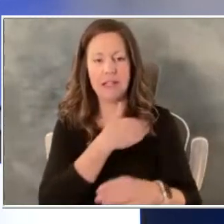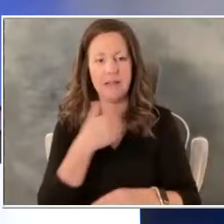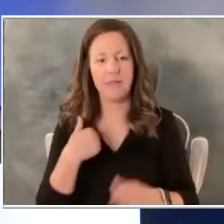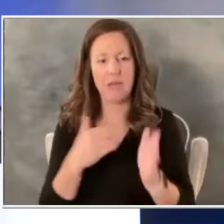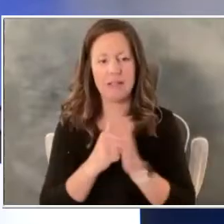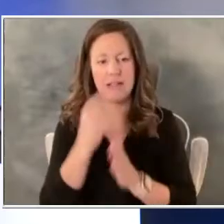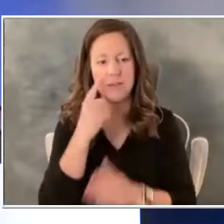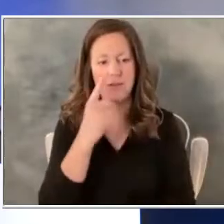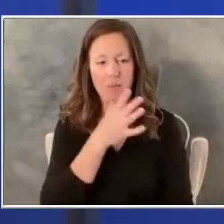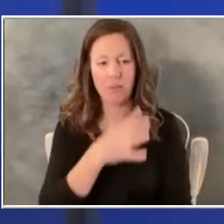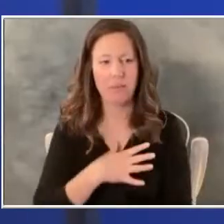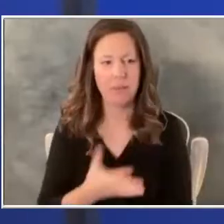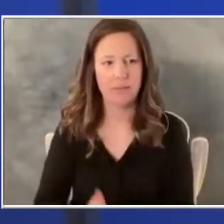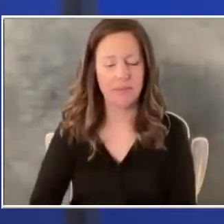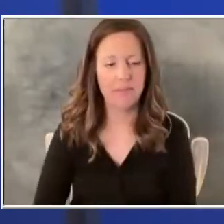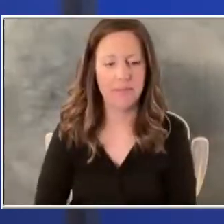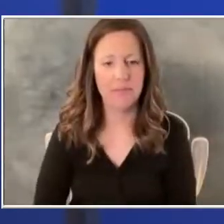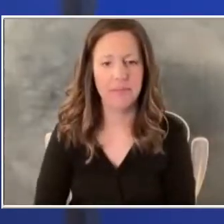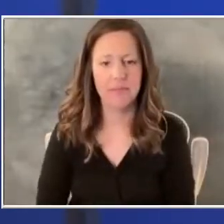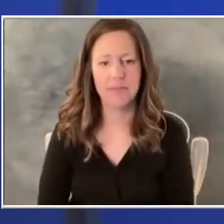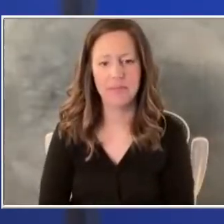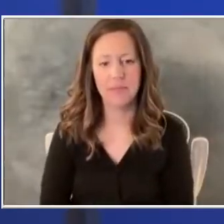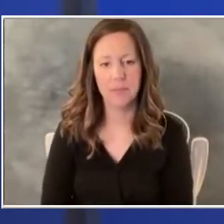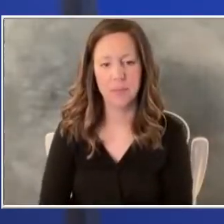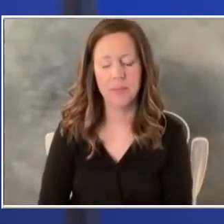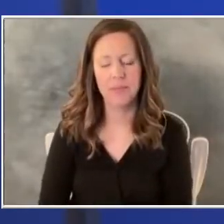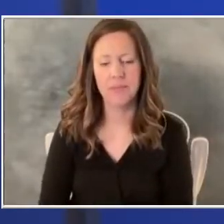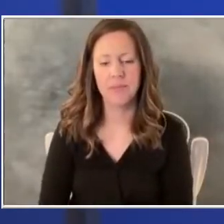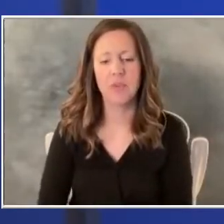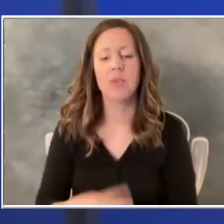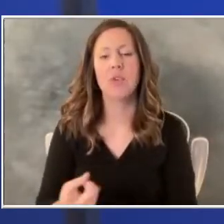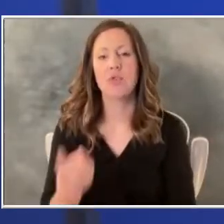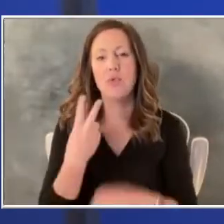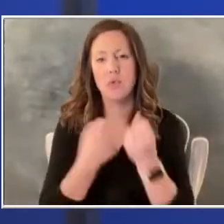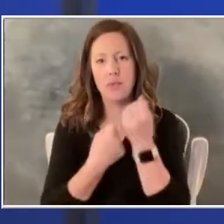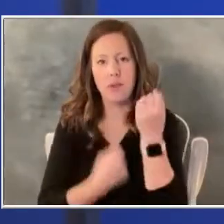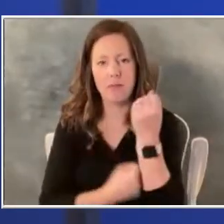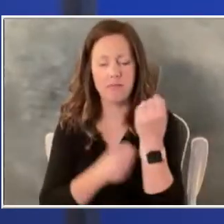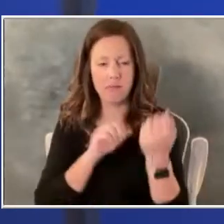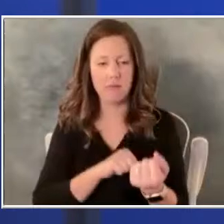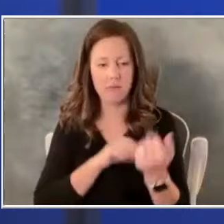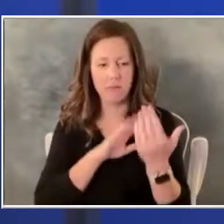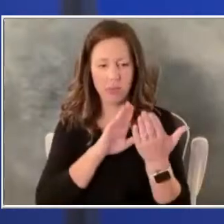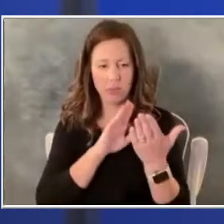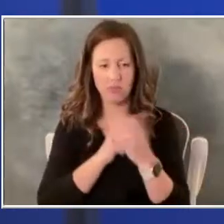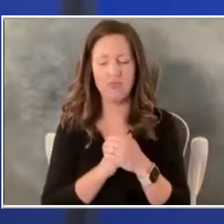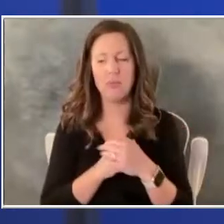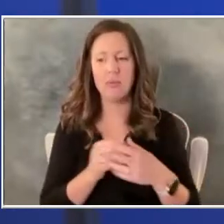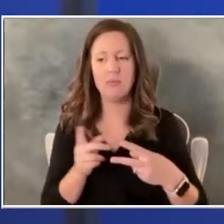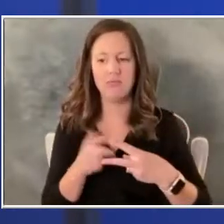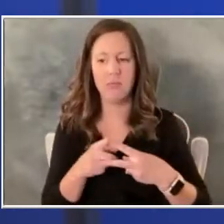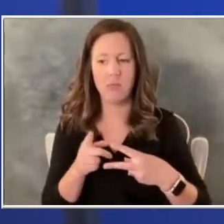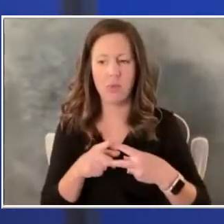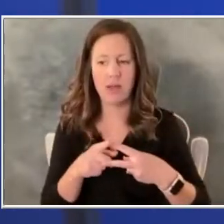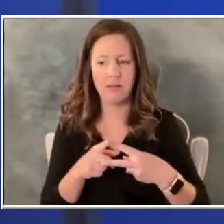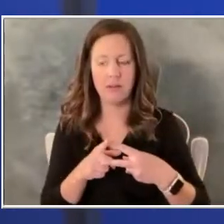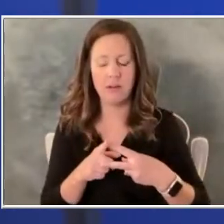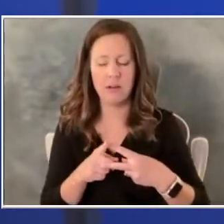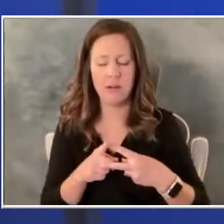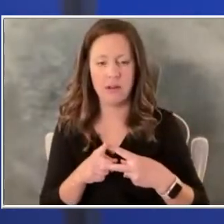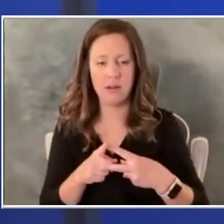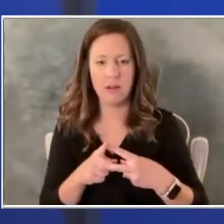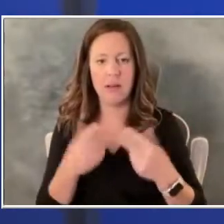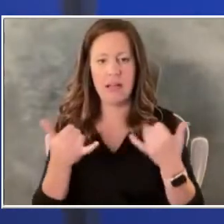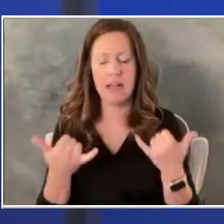there, I think, are two fundamental approaches. One is now we look at breast